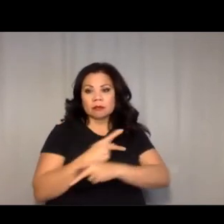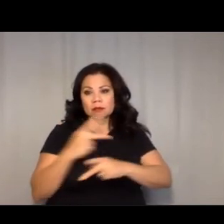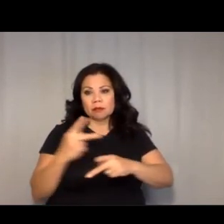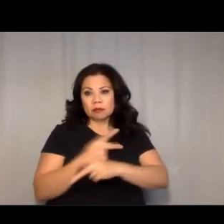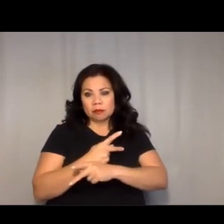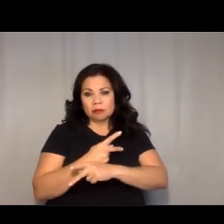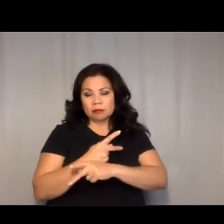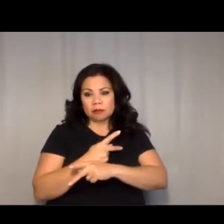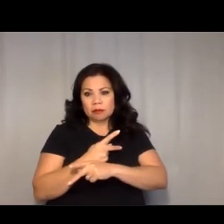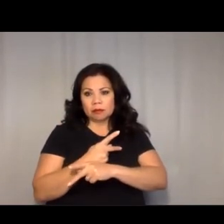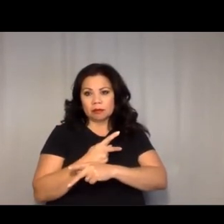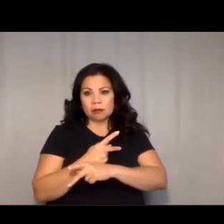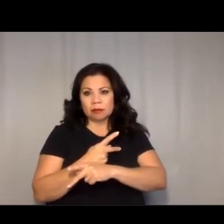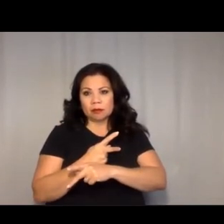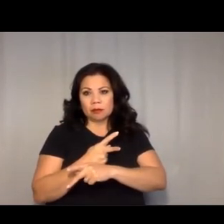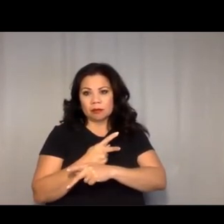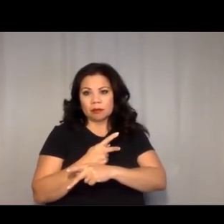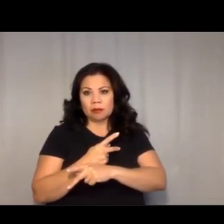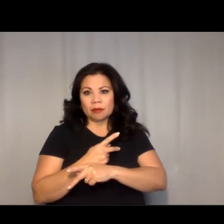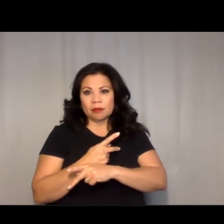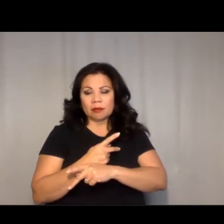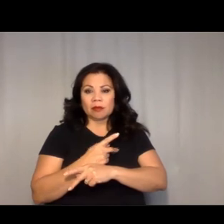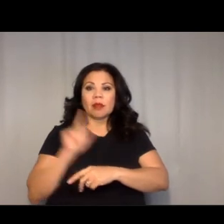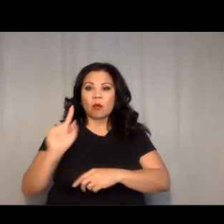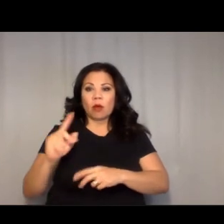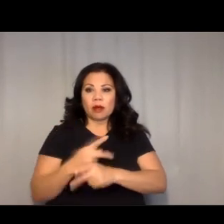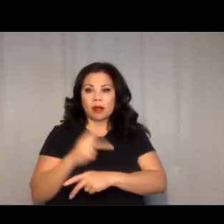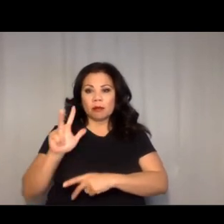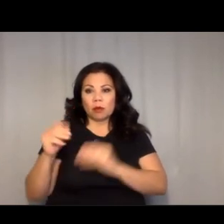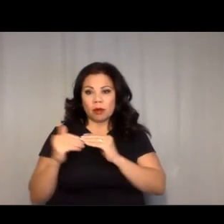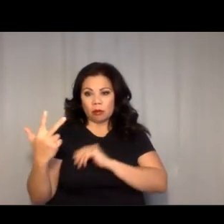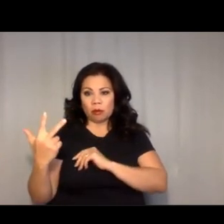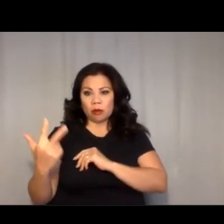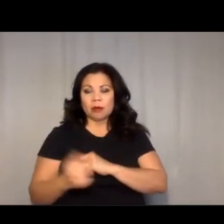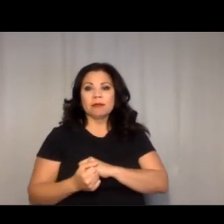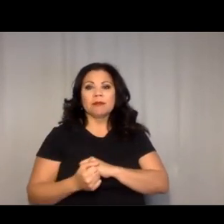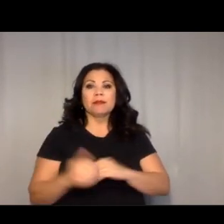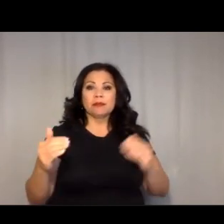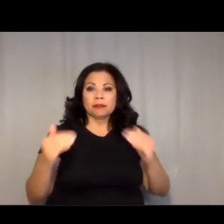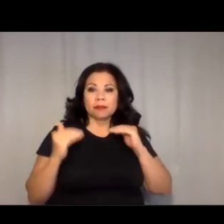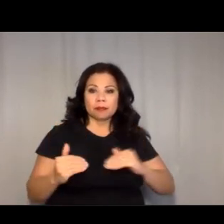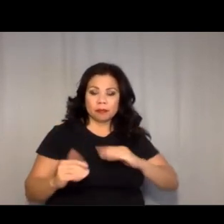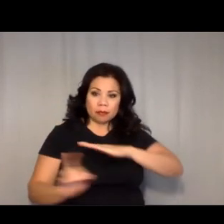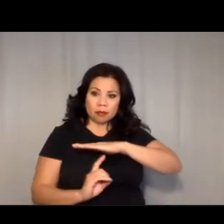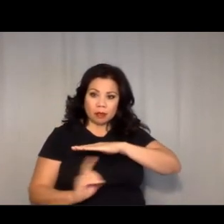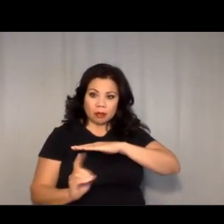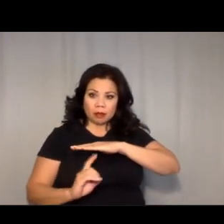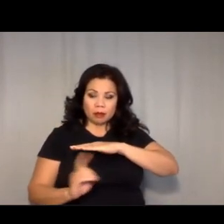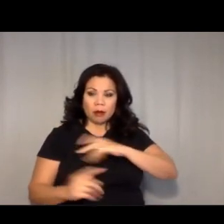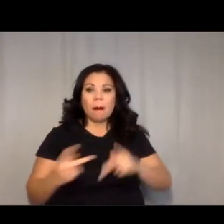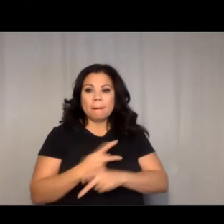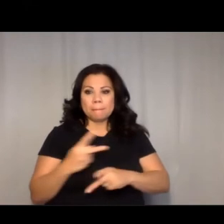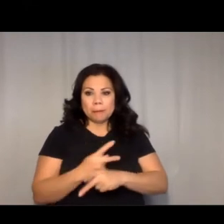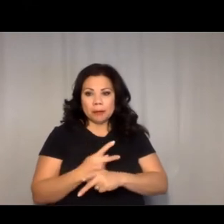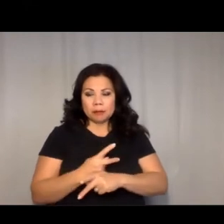numerators, which is, 1 times 3 is 3. Then I'm going to multiply my denominators, which